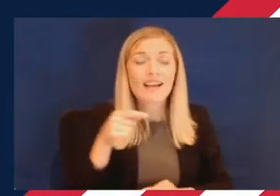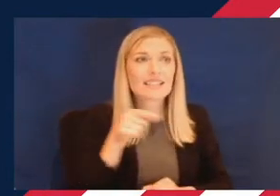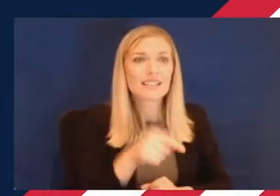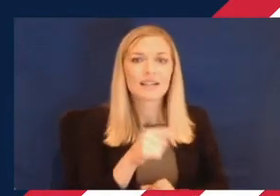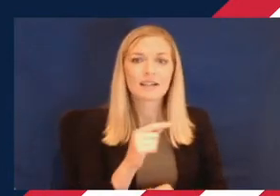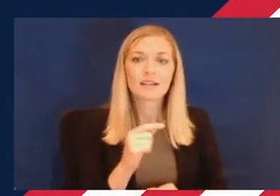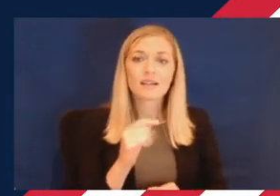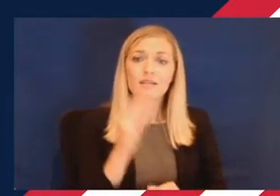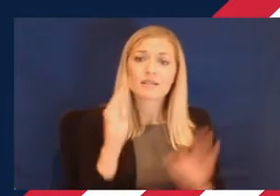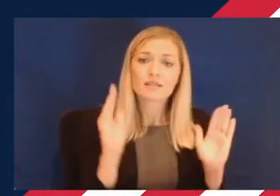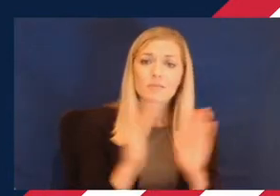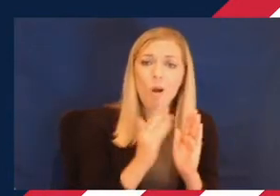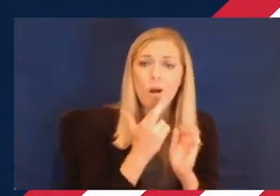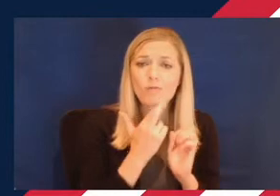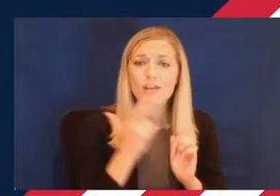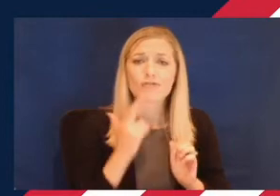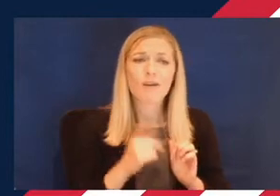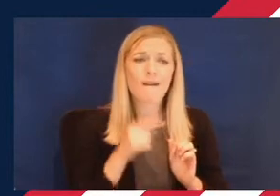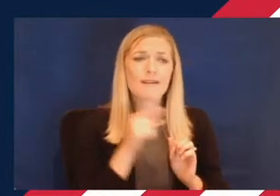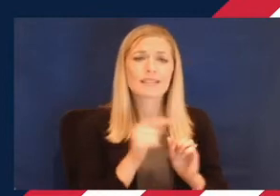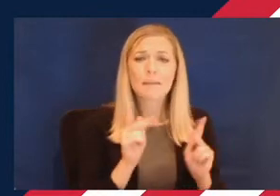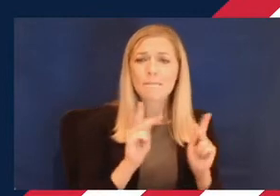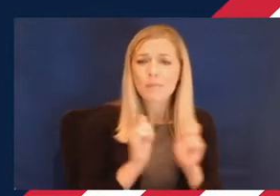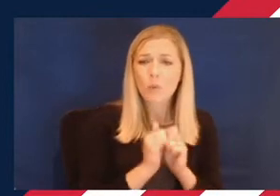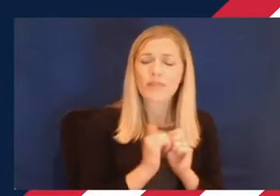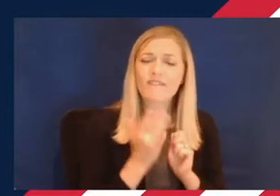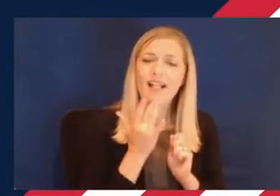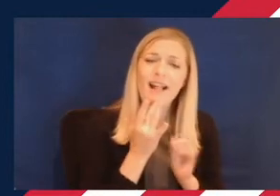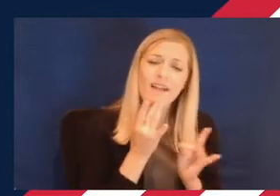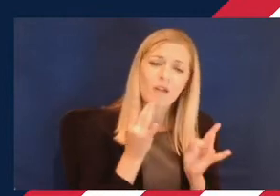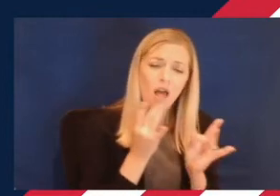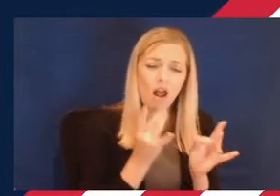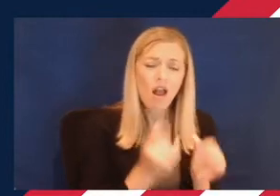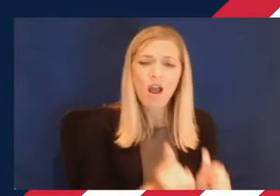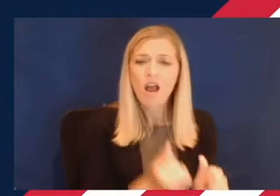have the business lines. We don't have